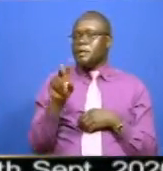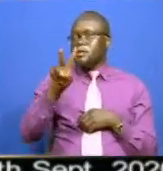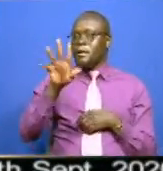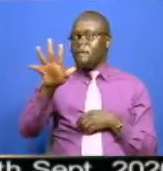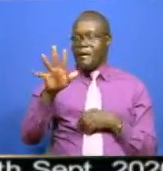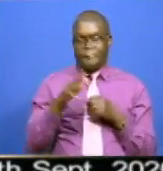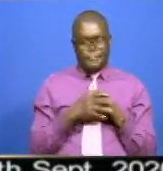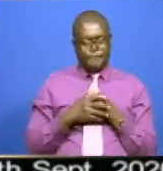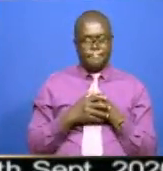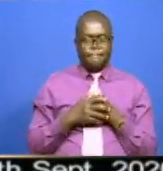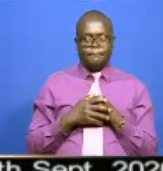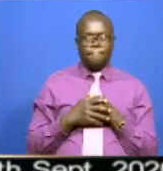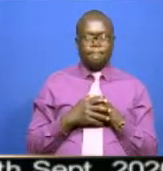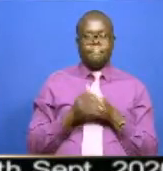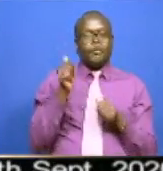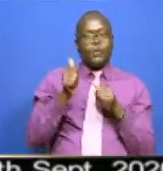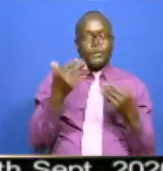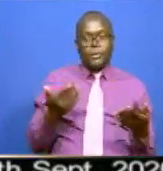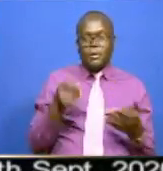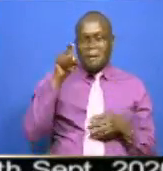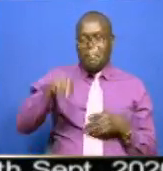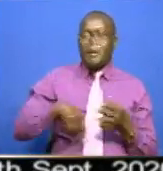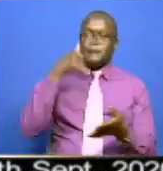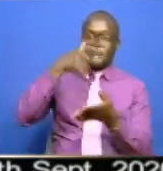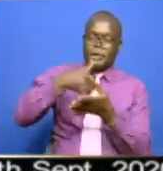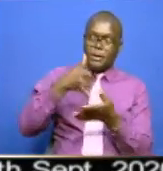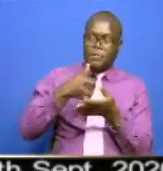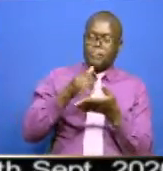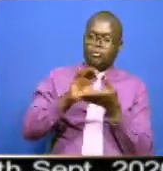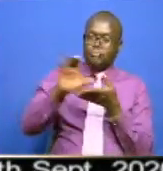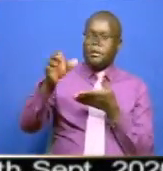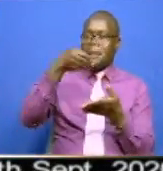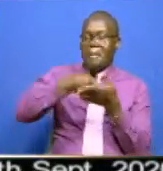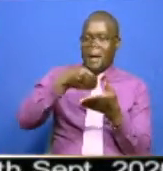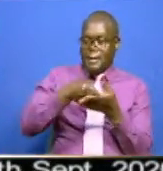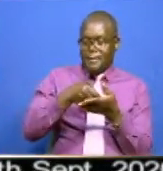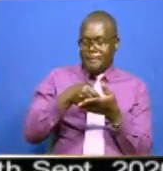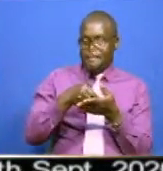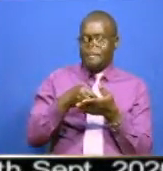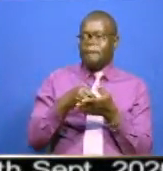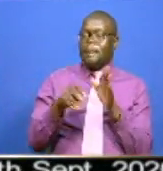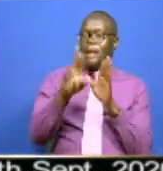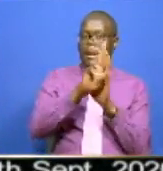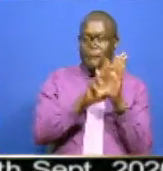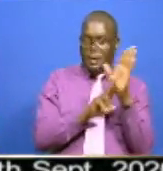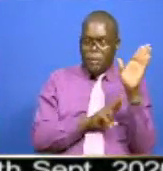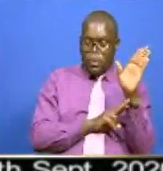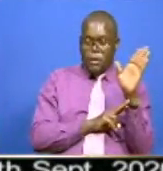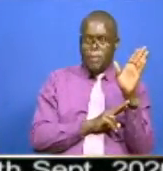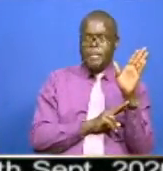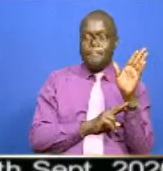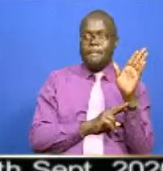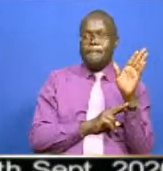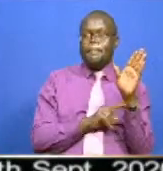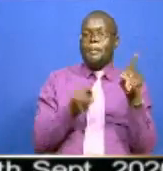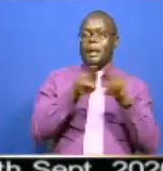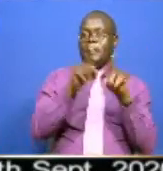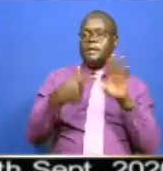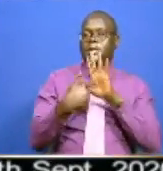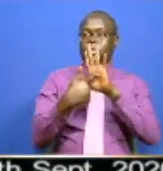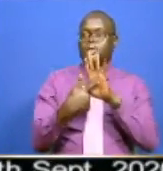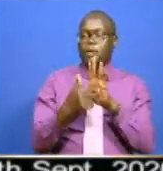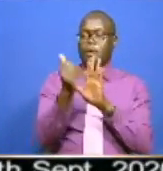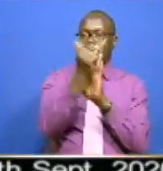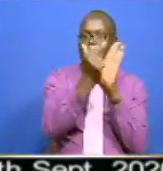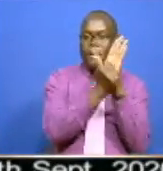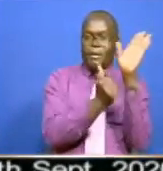2024/2025, which shall consist of the allocation ratio and the formula as appears on the order